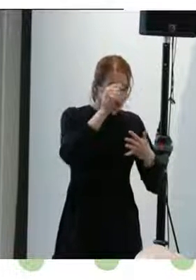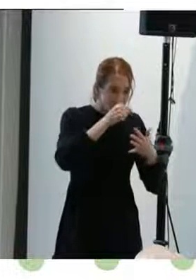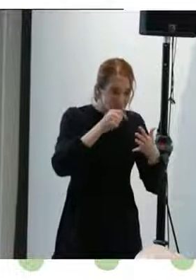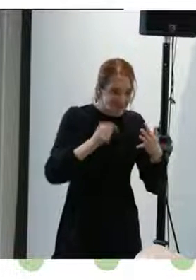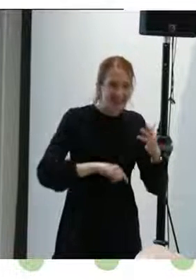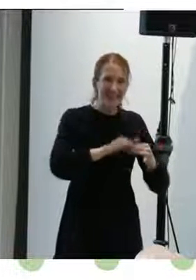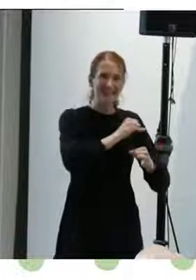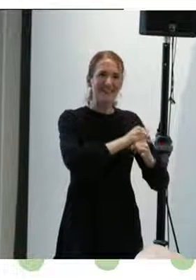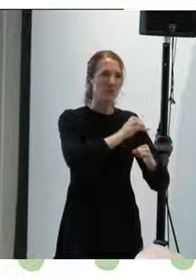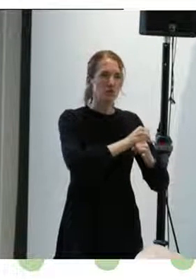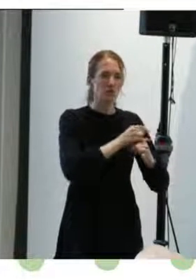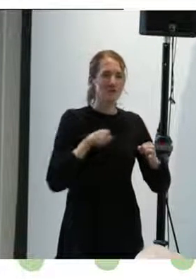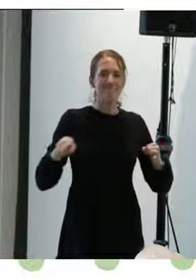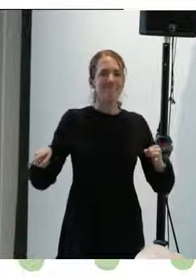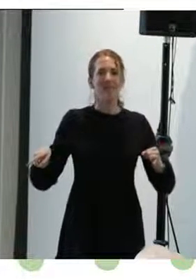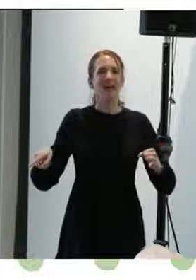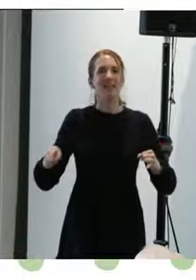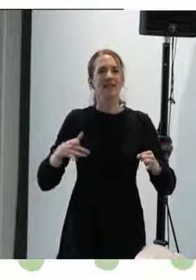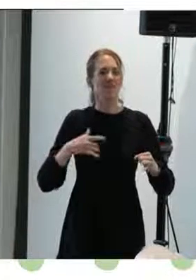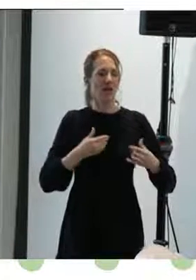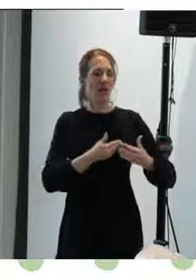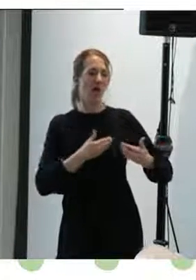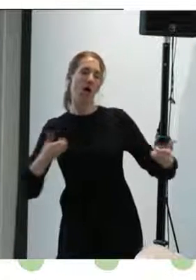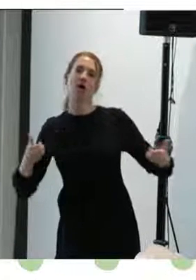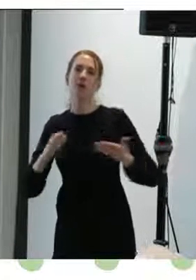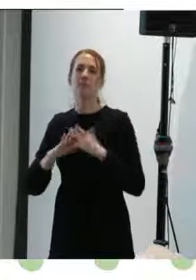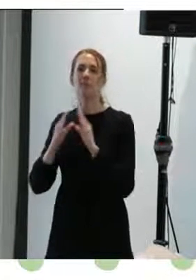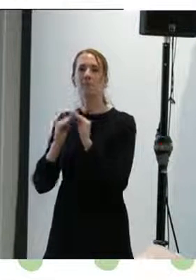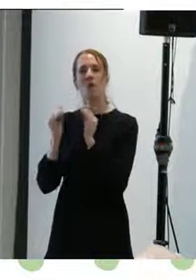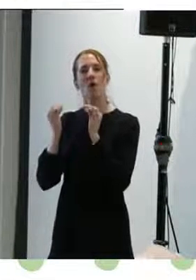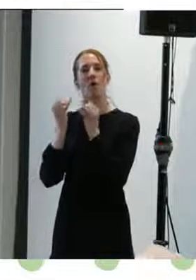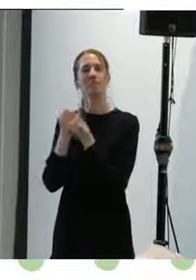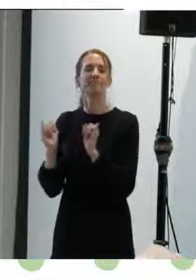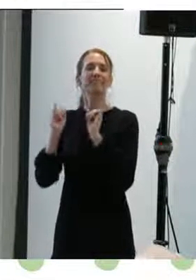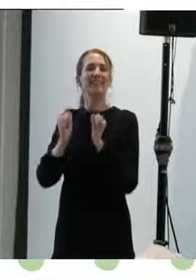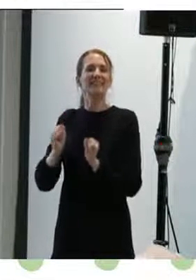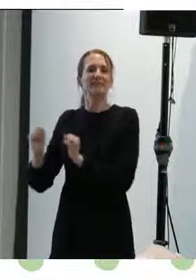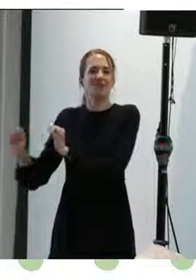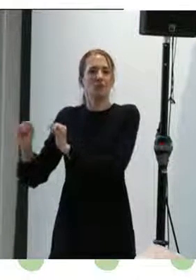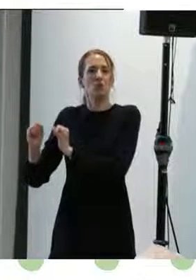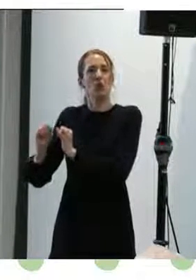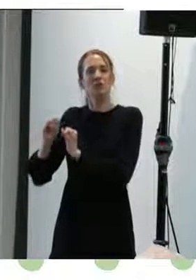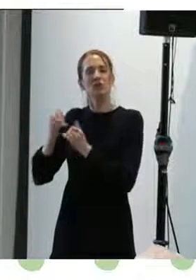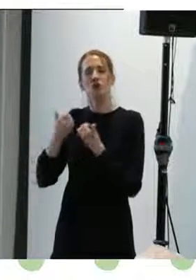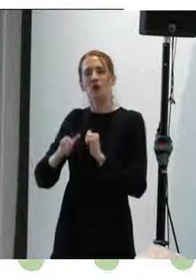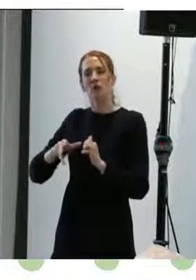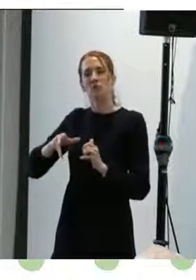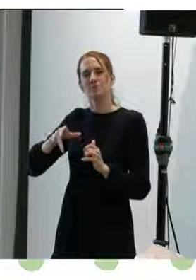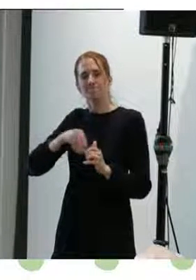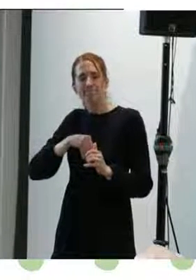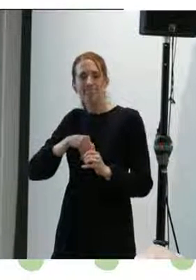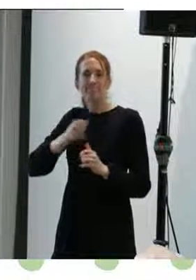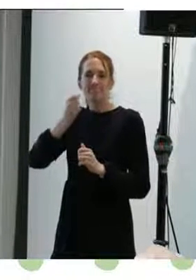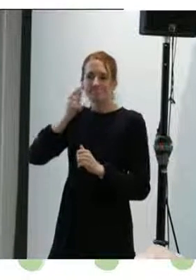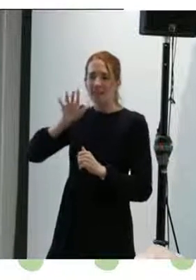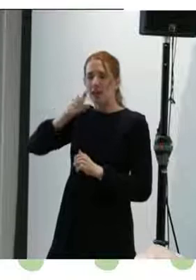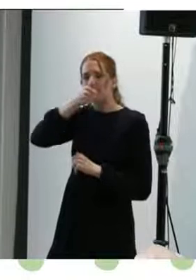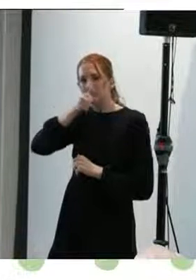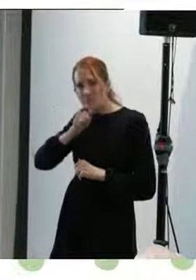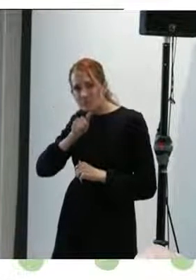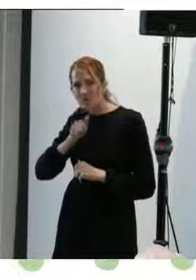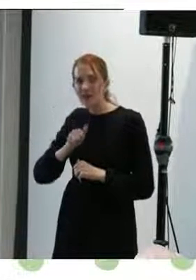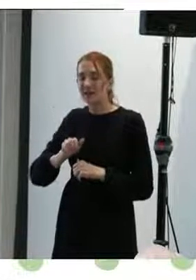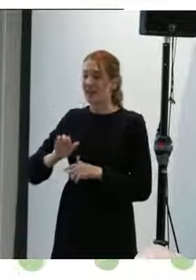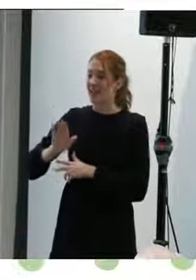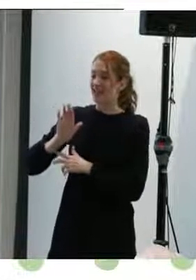were cultivating these individualized strategies for making their suffering feel bearable and meaningful. Stories of pain